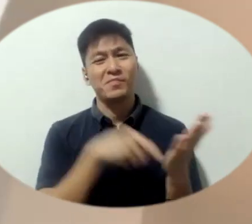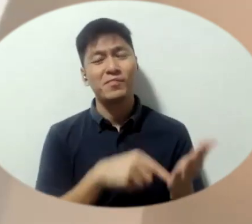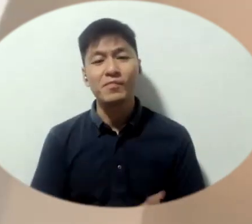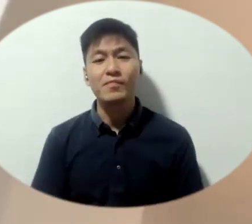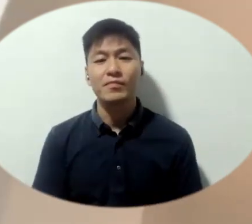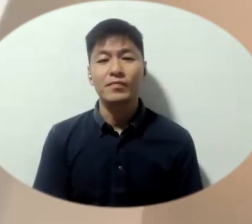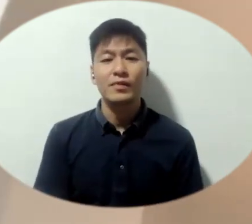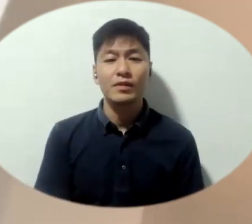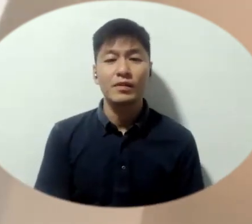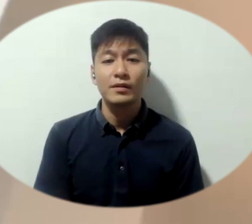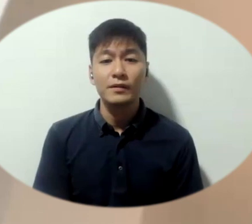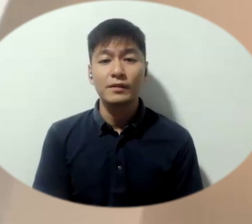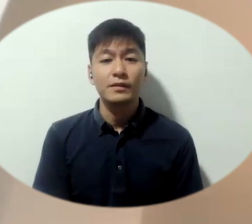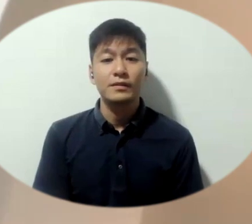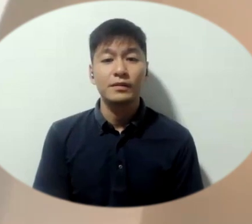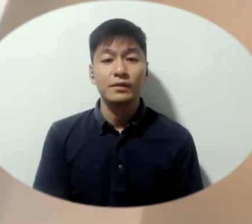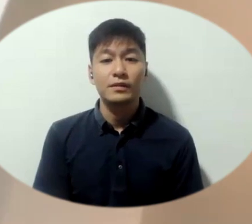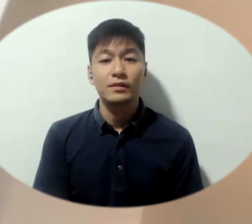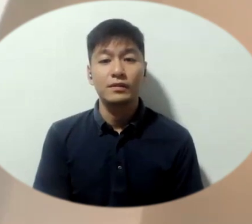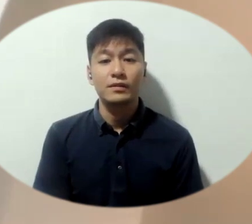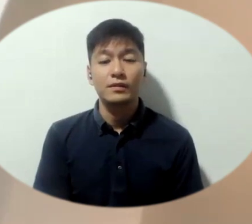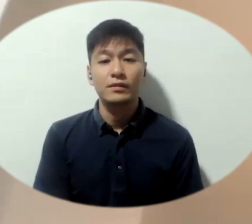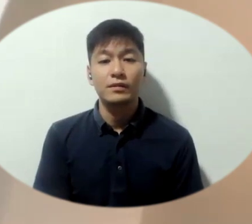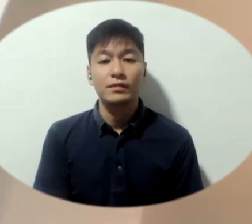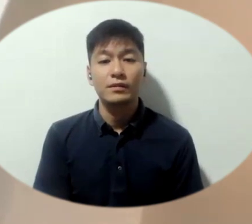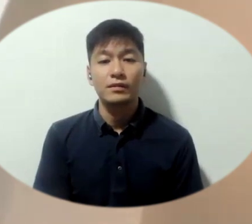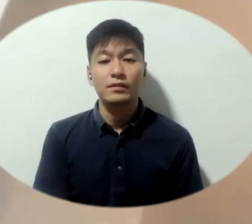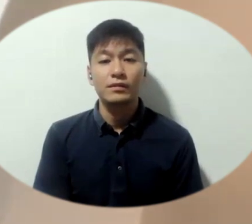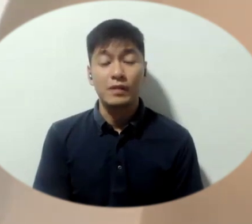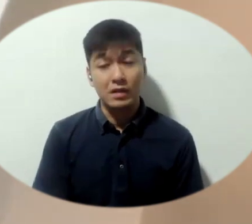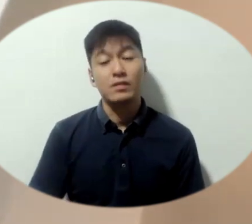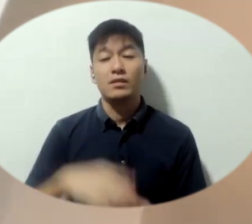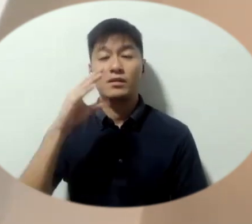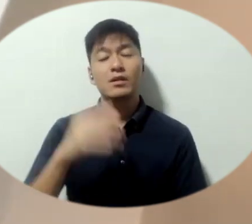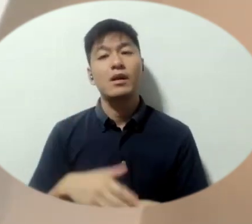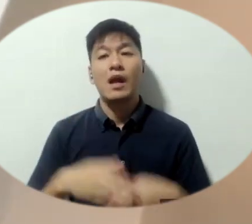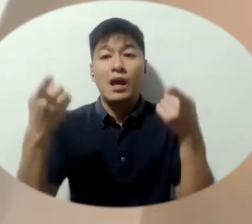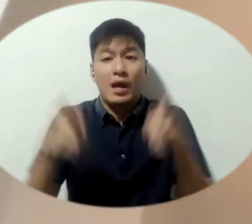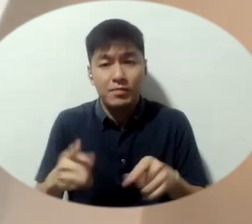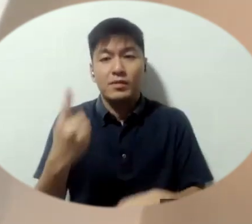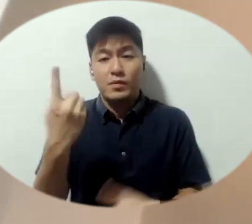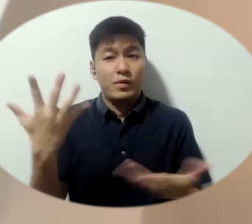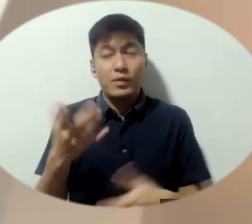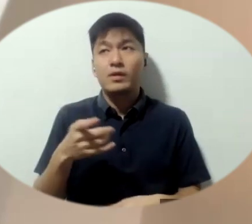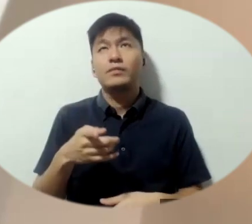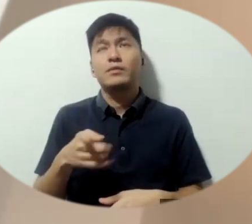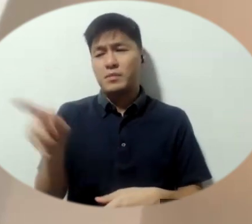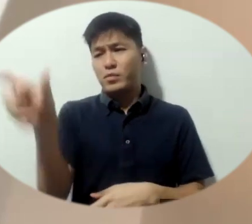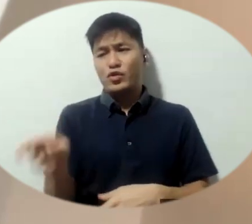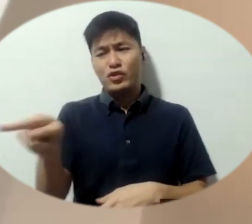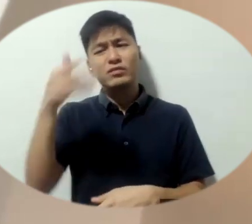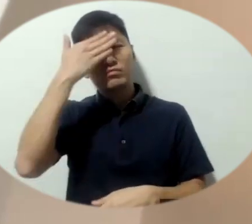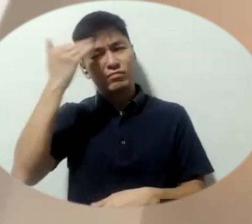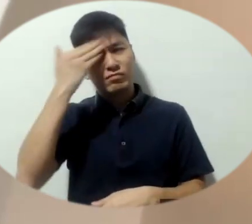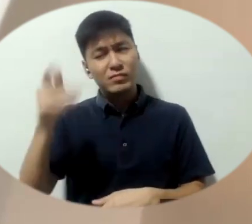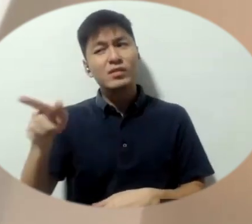dementia fell and his amazing and lovely wife, she was giving assistance and